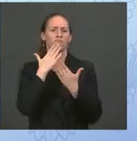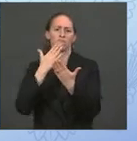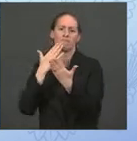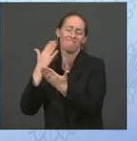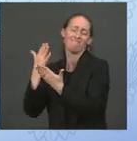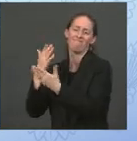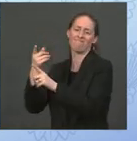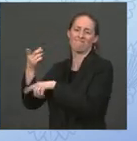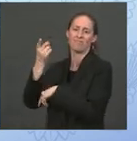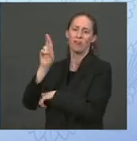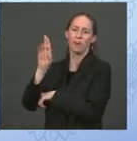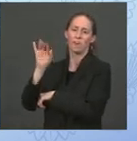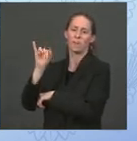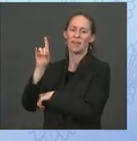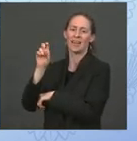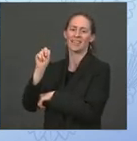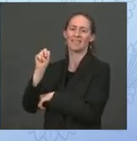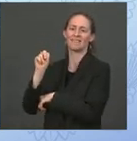Please.